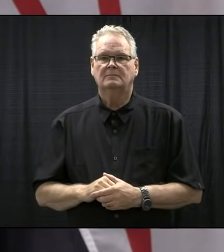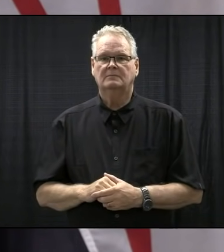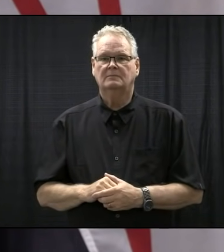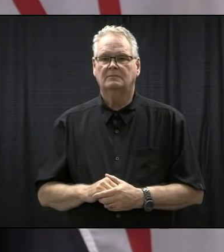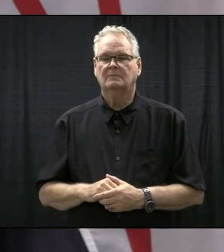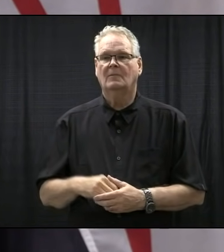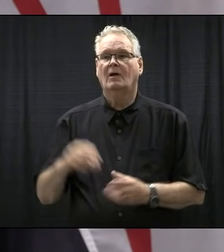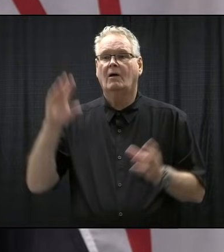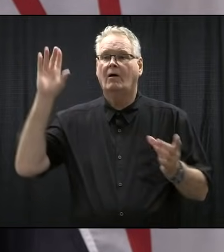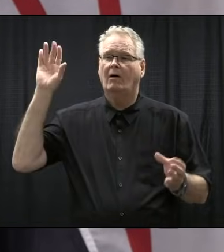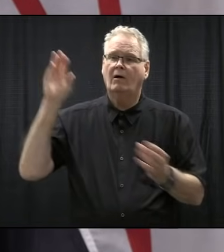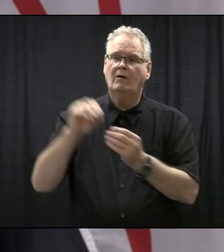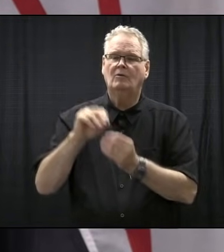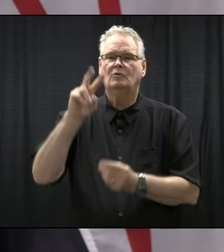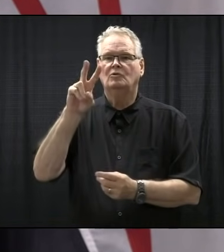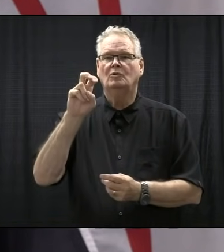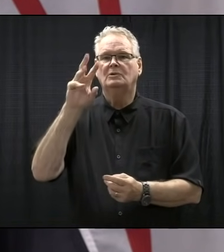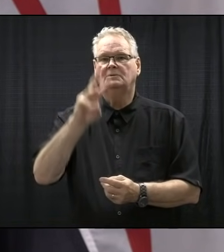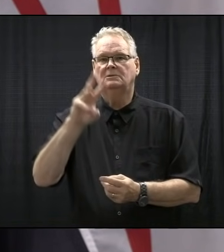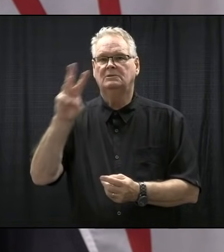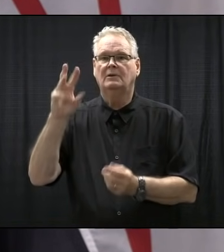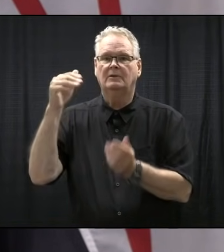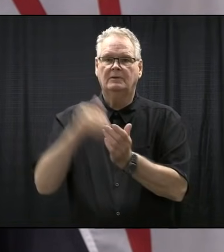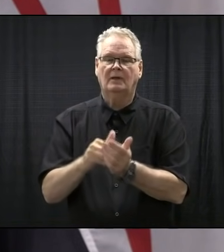266,406 tests have been completed to date.